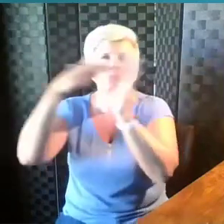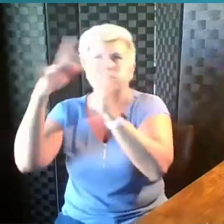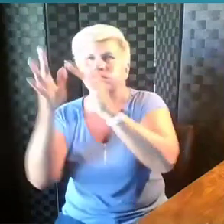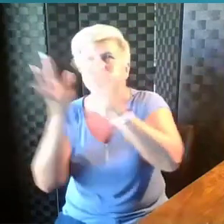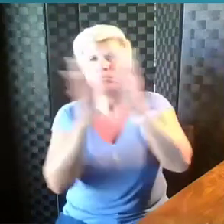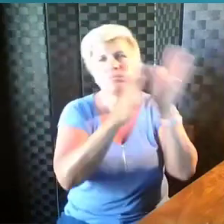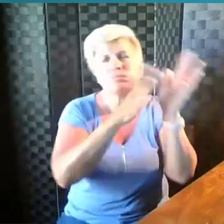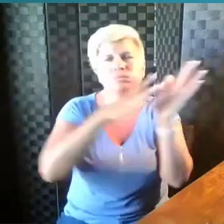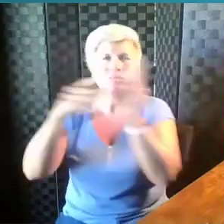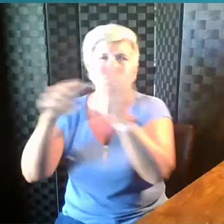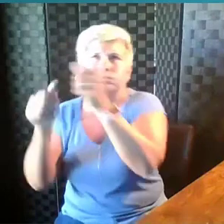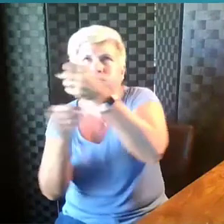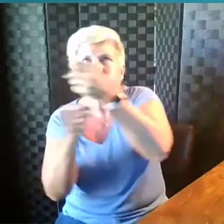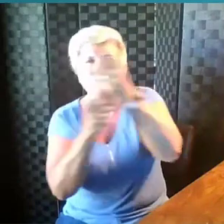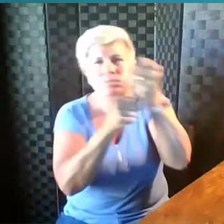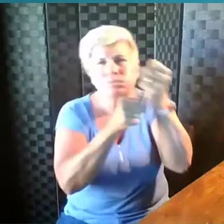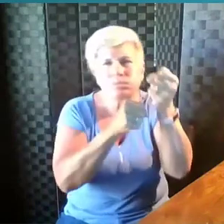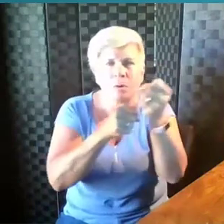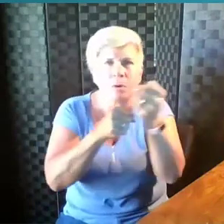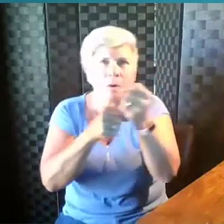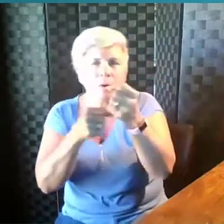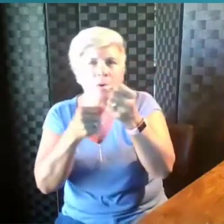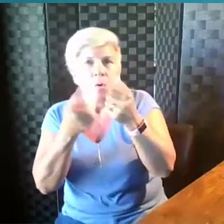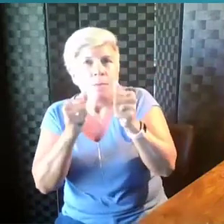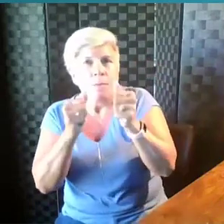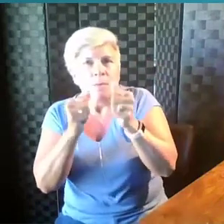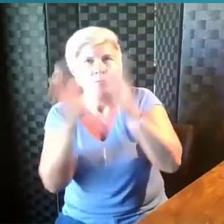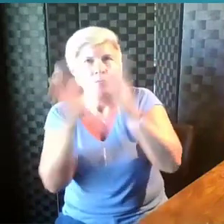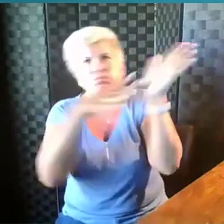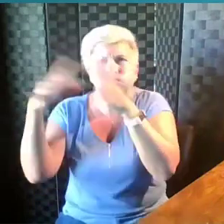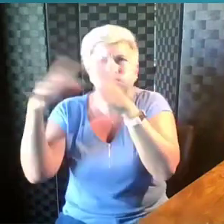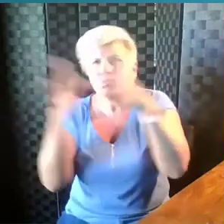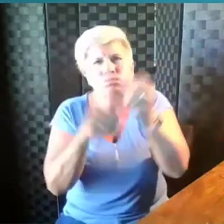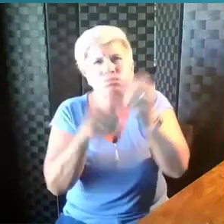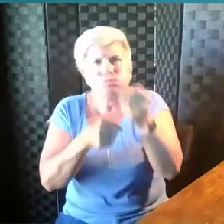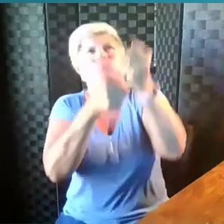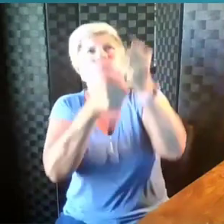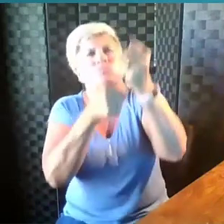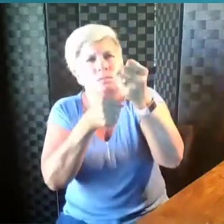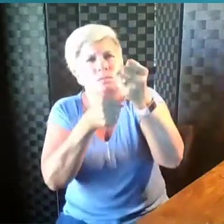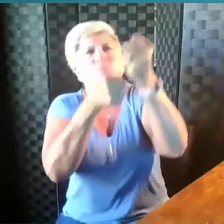Or imagine that the wind actually tries to pull the balloon higher into the sky.